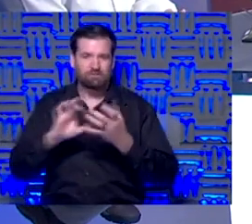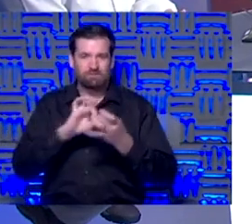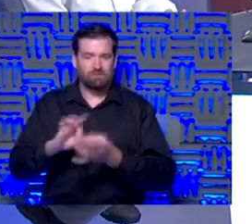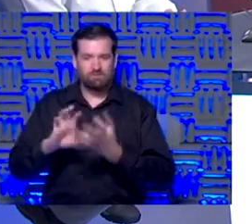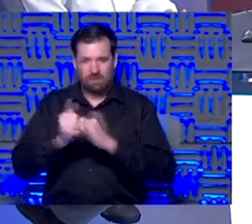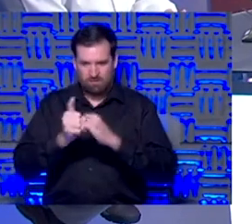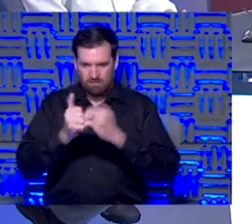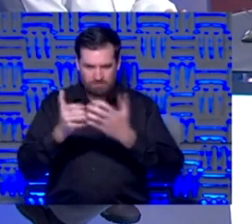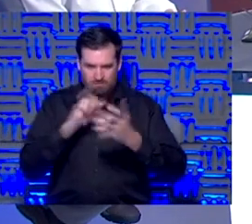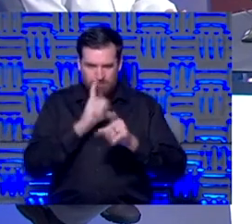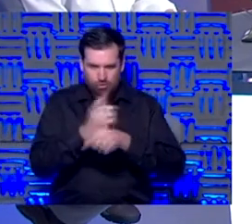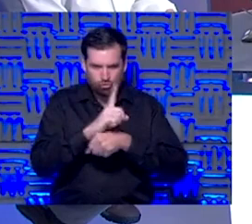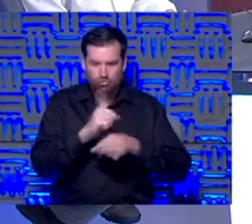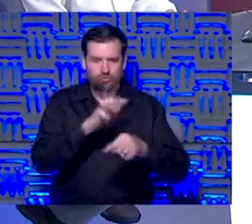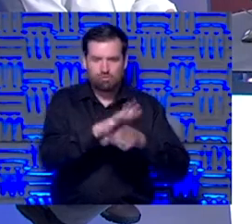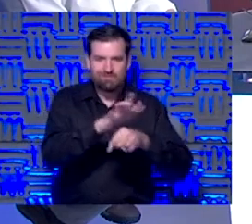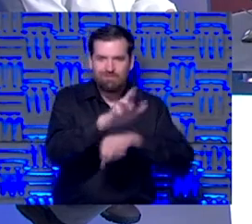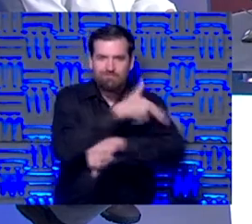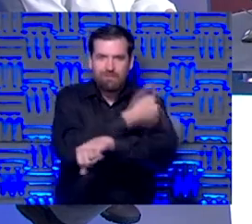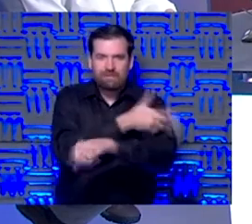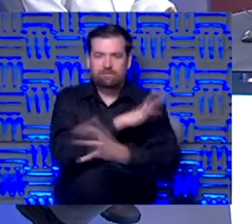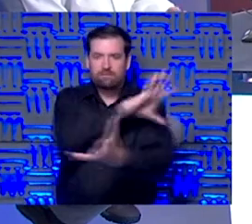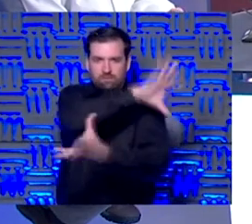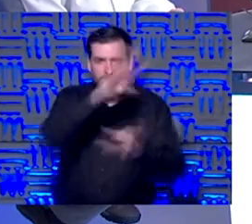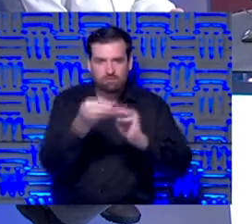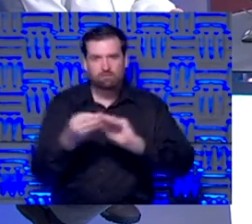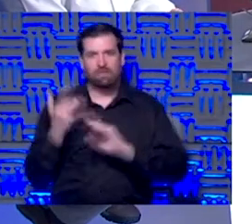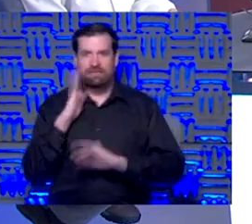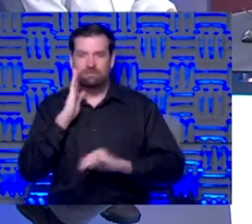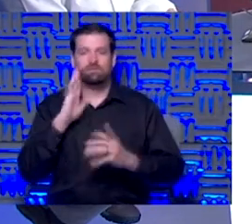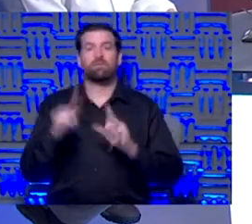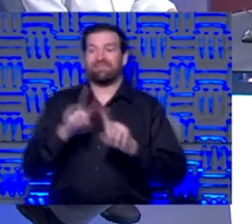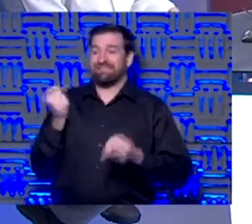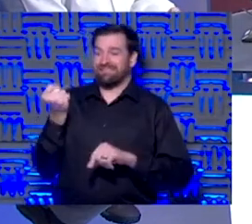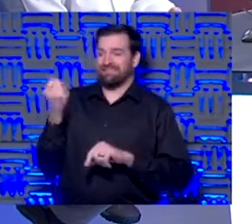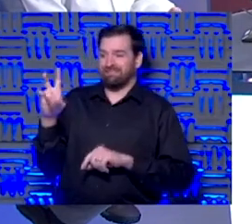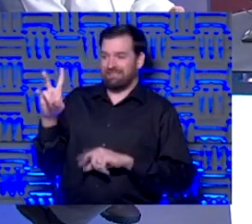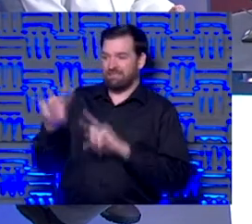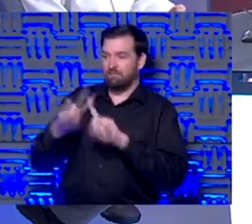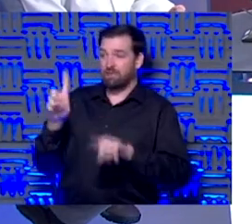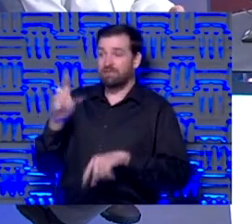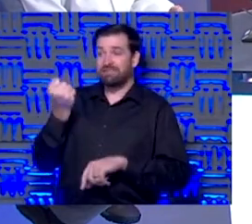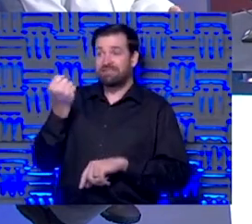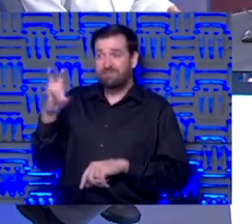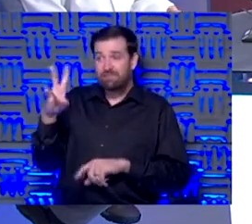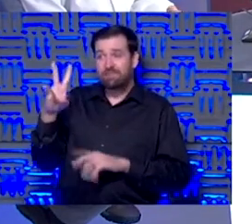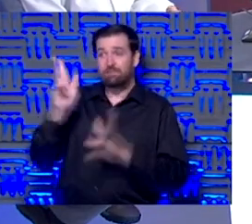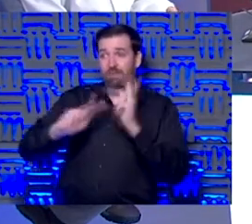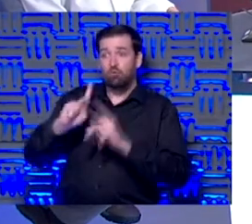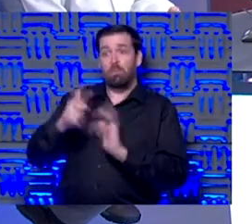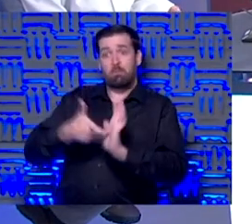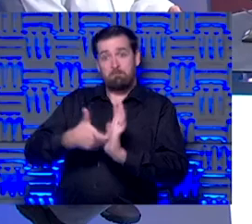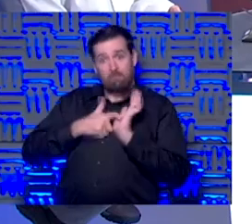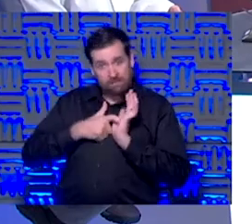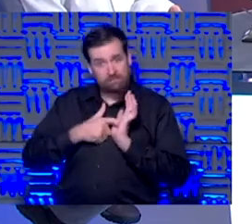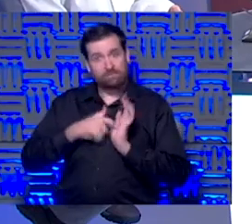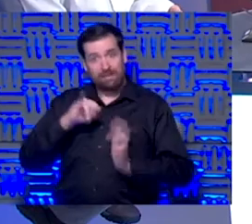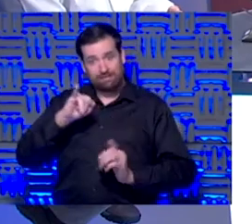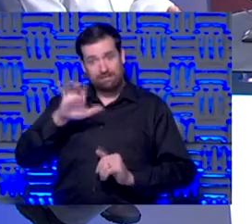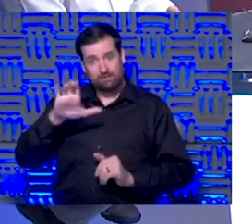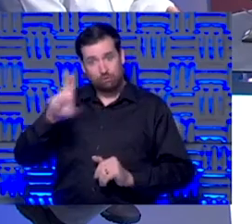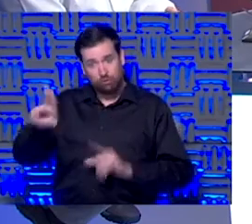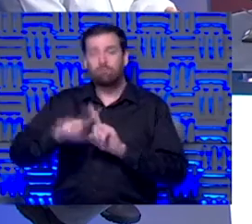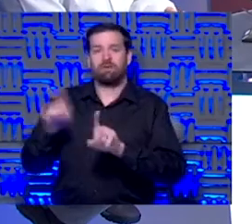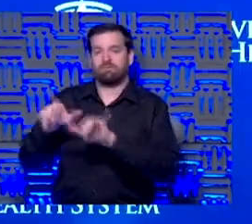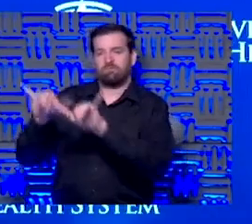how we try to make sure we have enough beds in the hospital. But I think it's 17, but it's not necessarily 70 people who are required to be in an ICU. It's just they're still in the